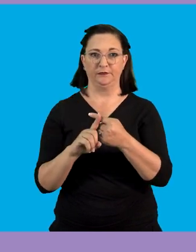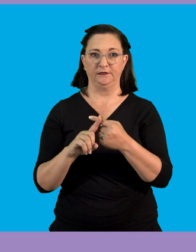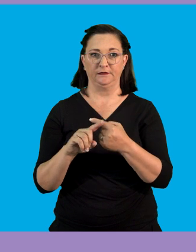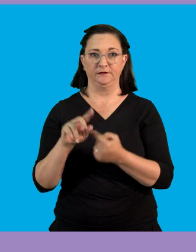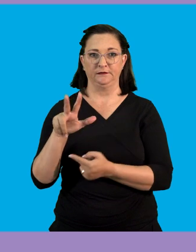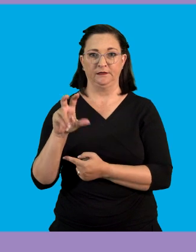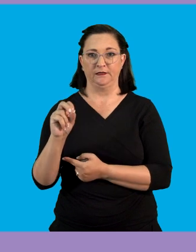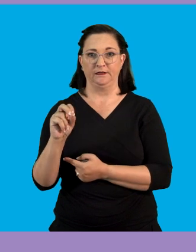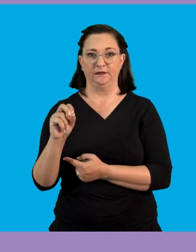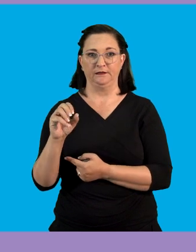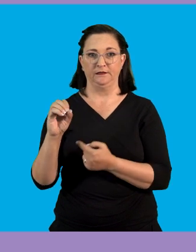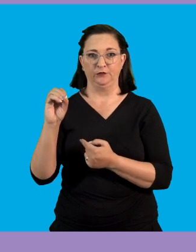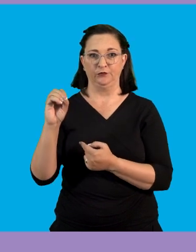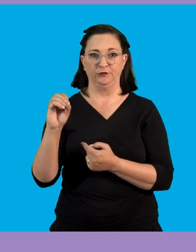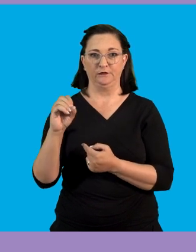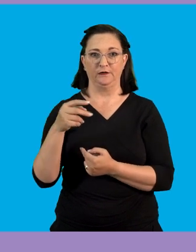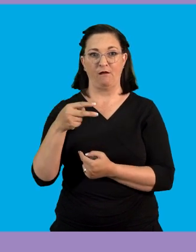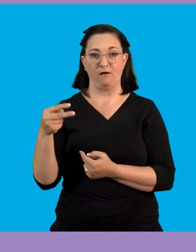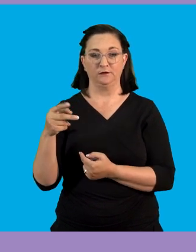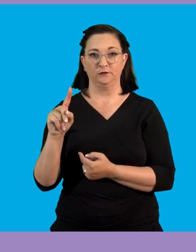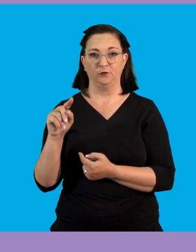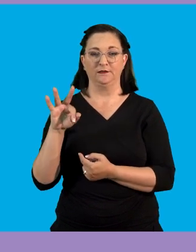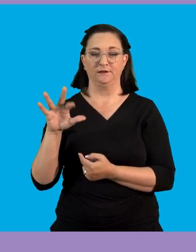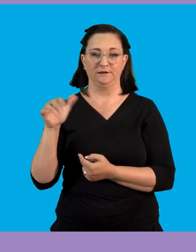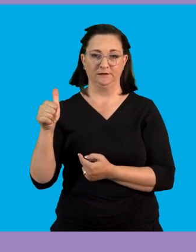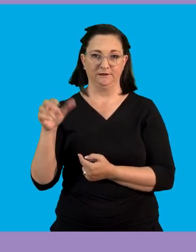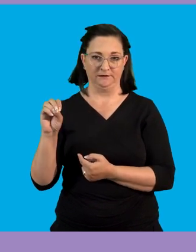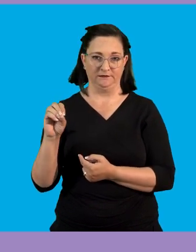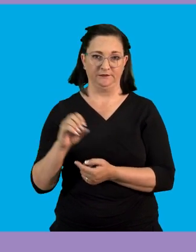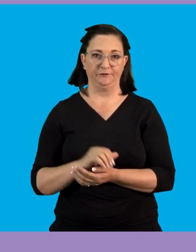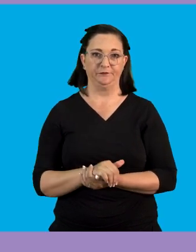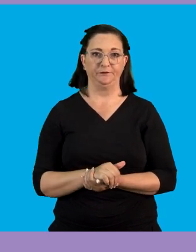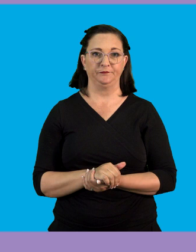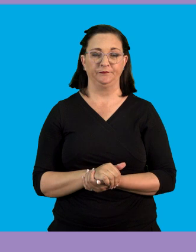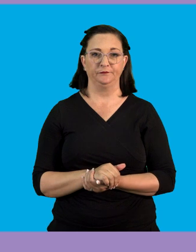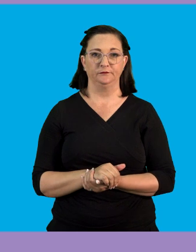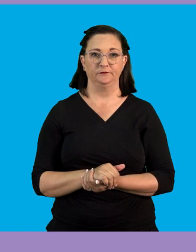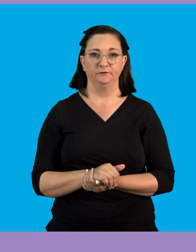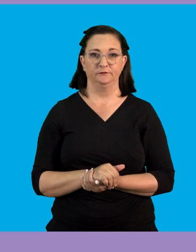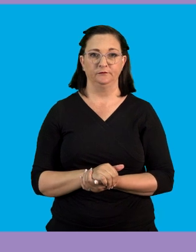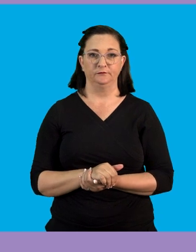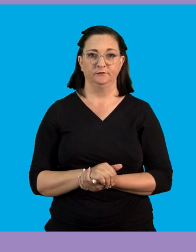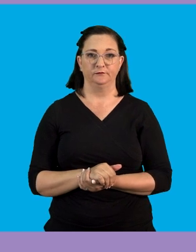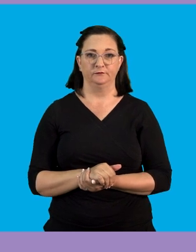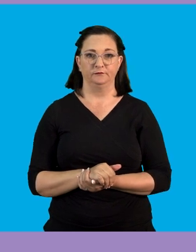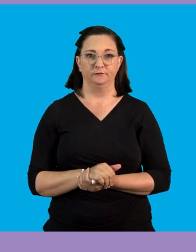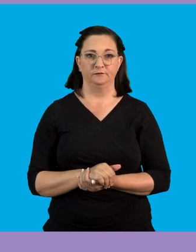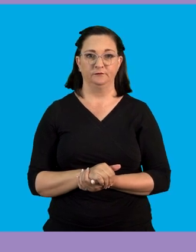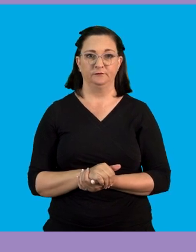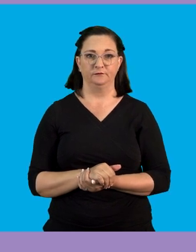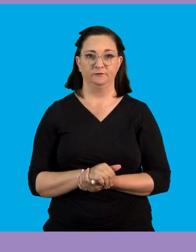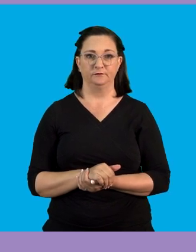degrees plus 80 degrees, and we know that they will be equals to 360 because